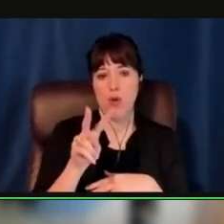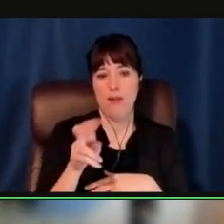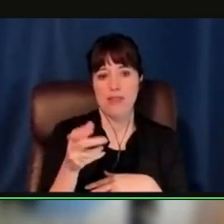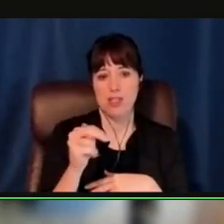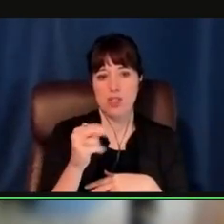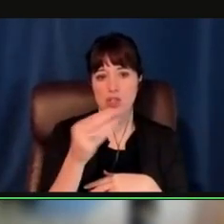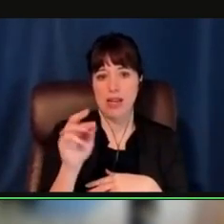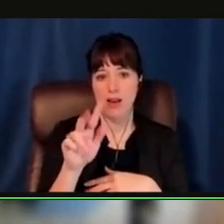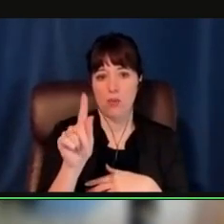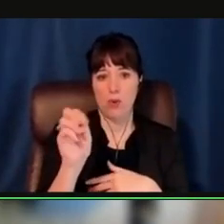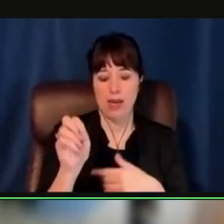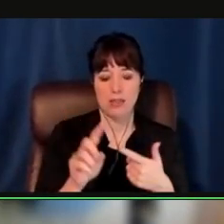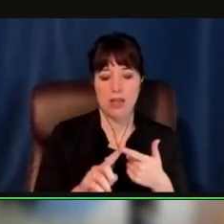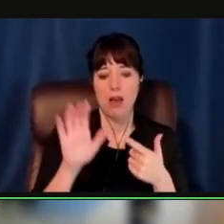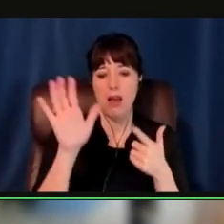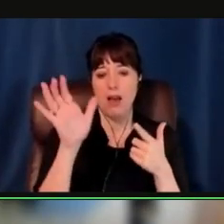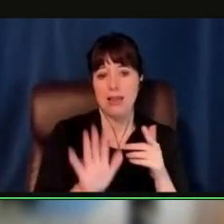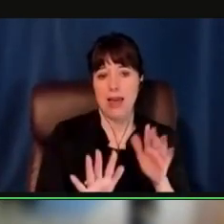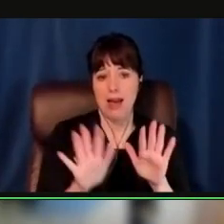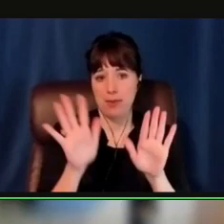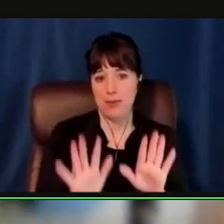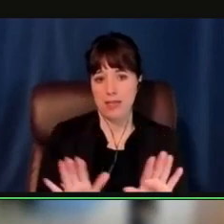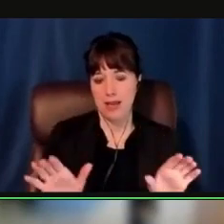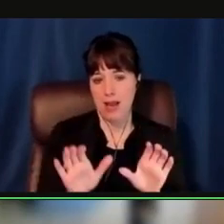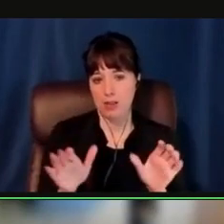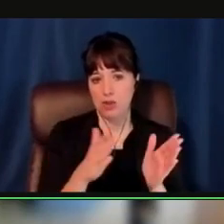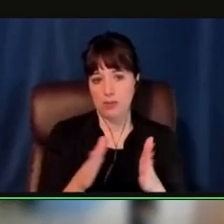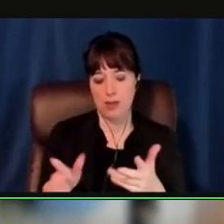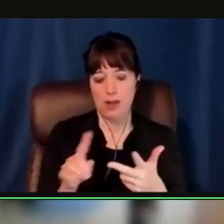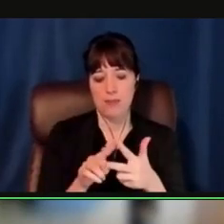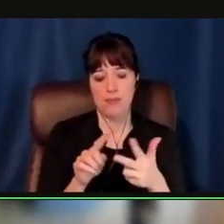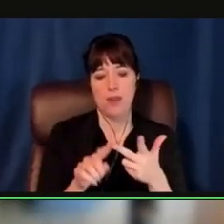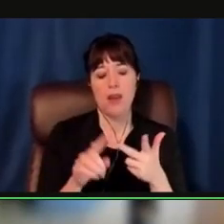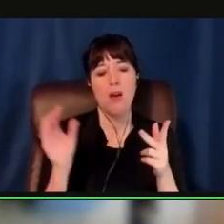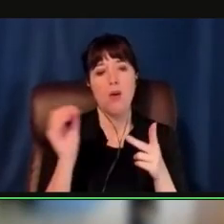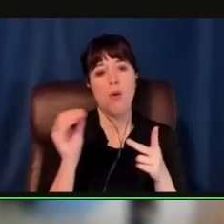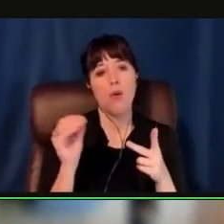climate action plan elements, Oregon Recycling